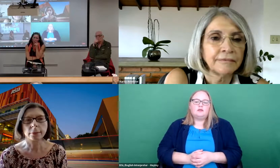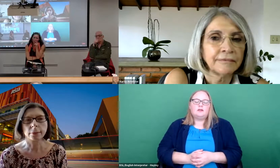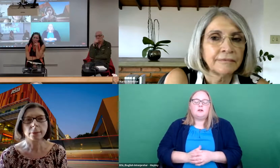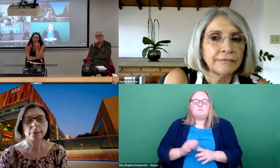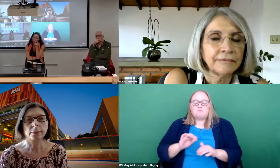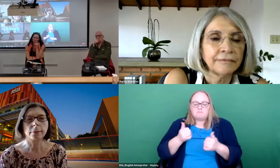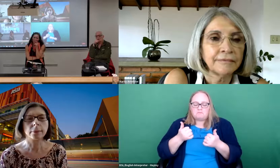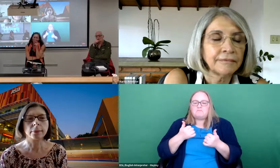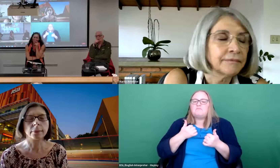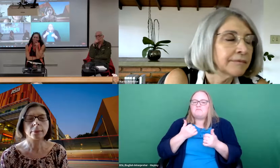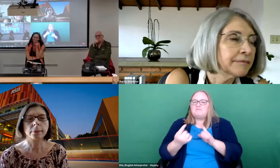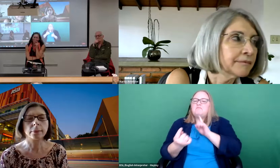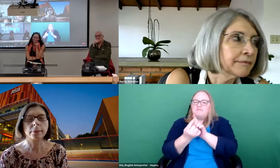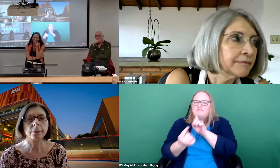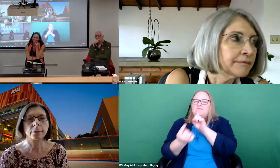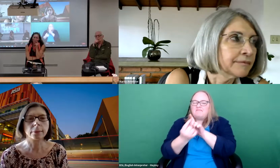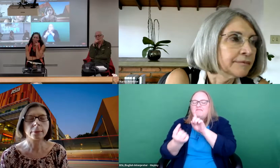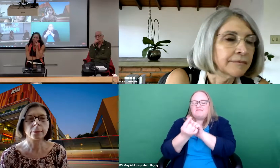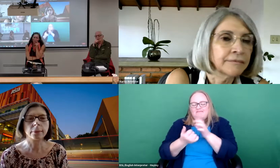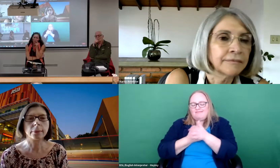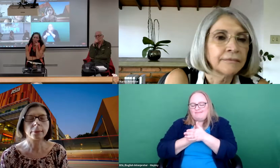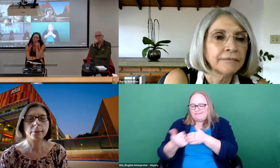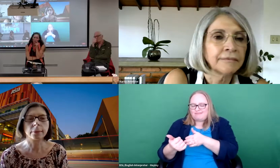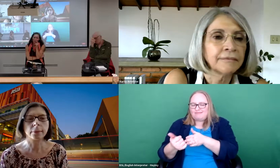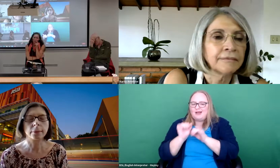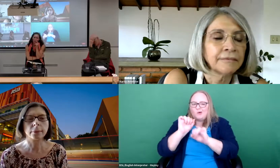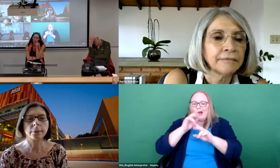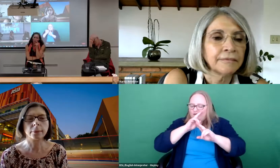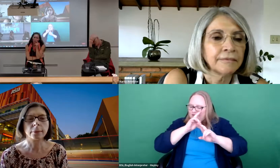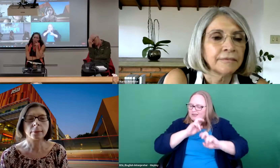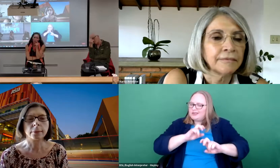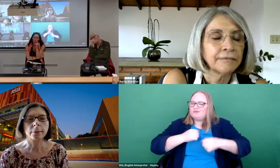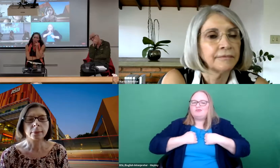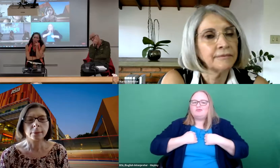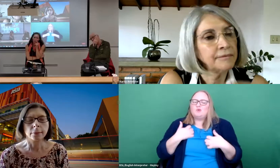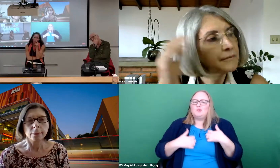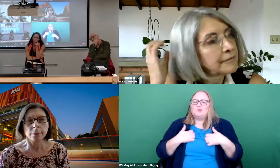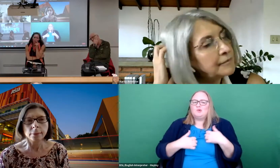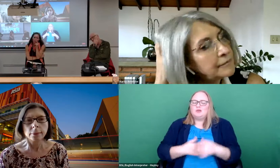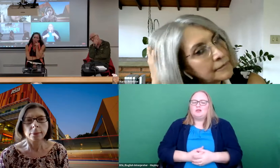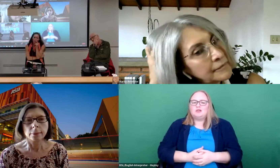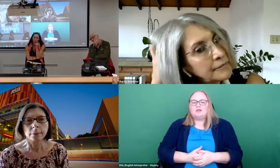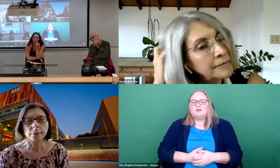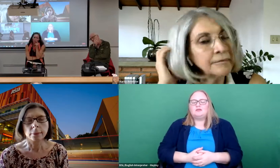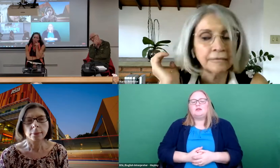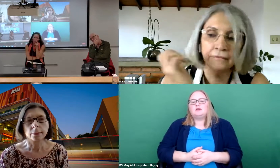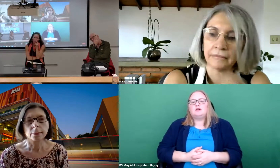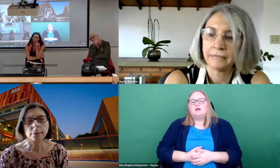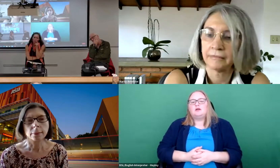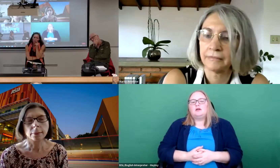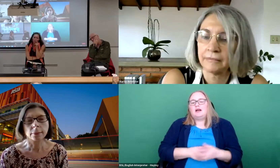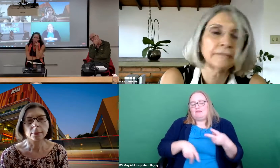We've met plenty of times before. I'm very interested in your research, and I just wanna ask